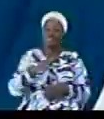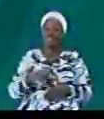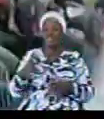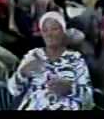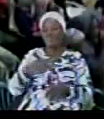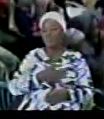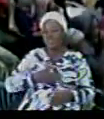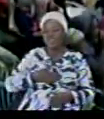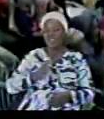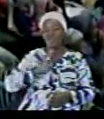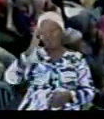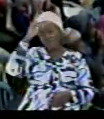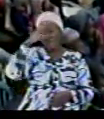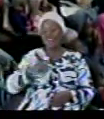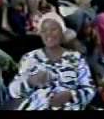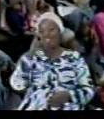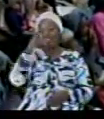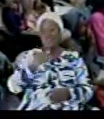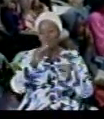God bless you for us.